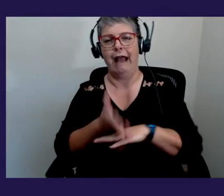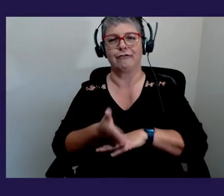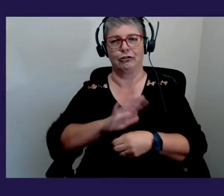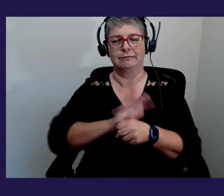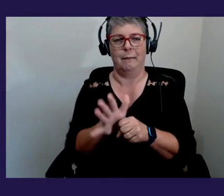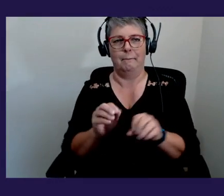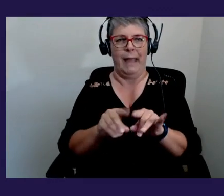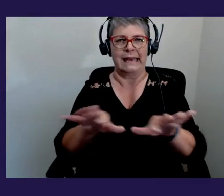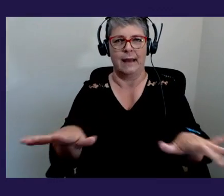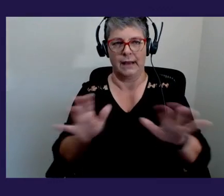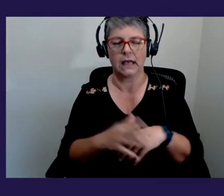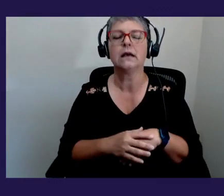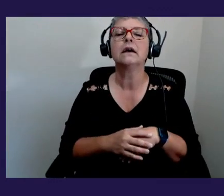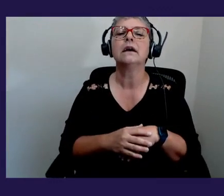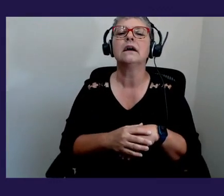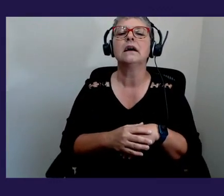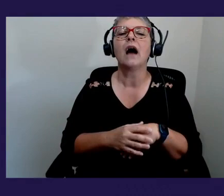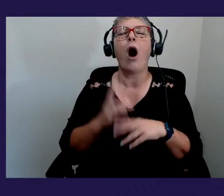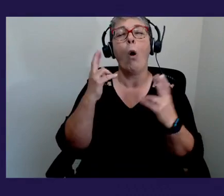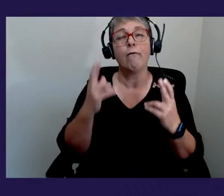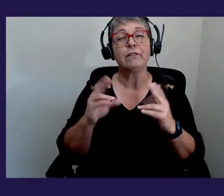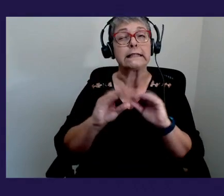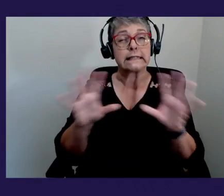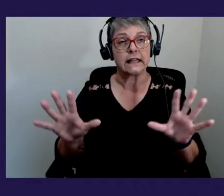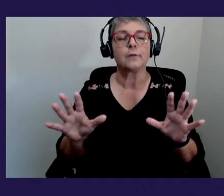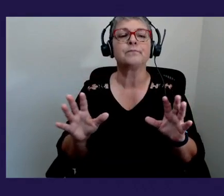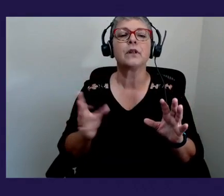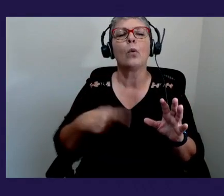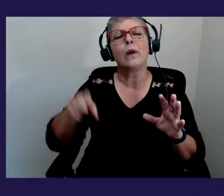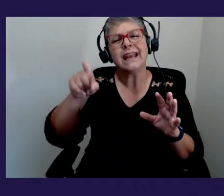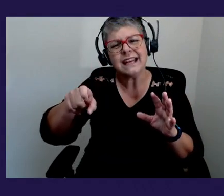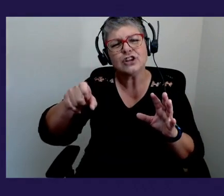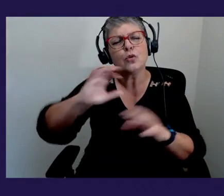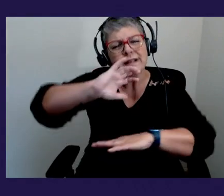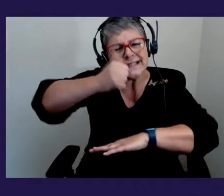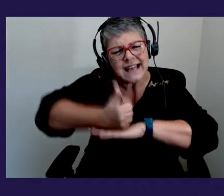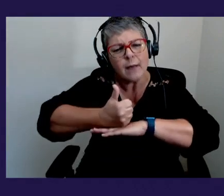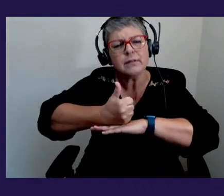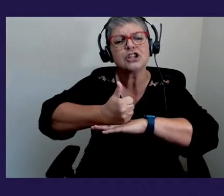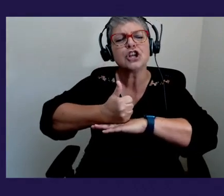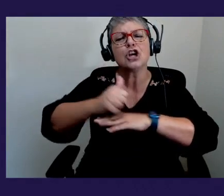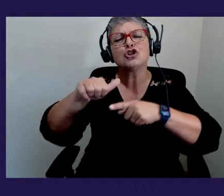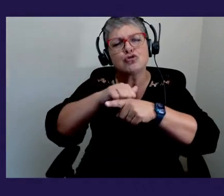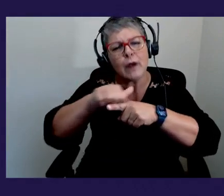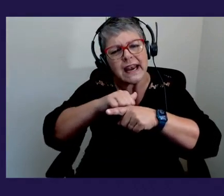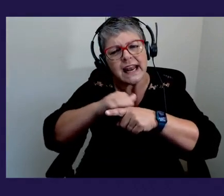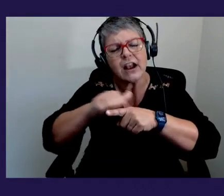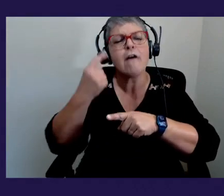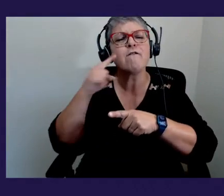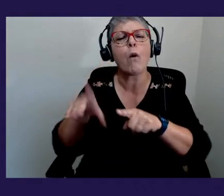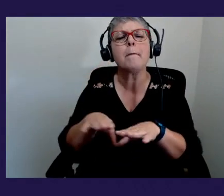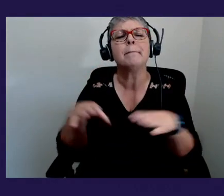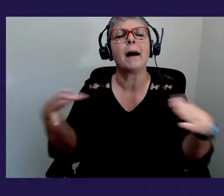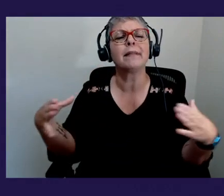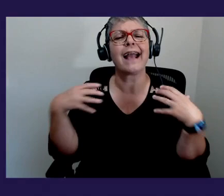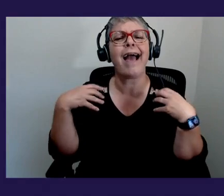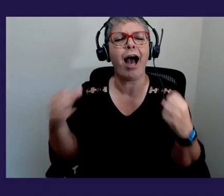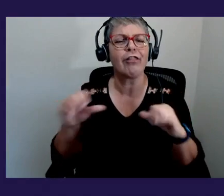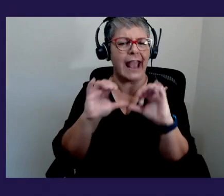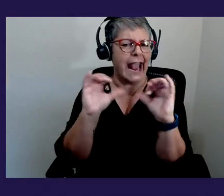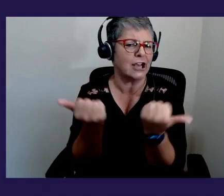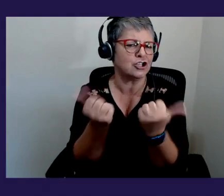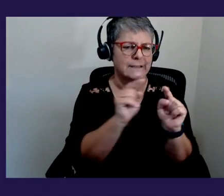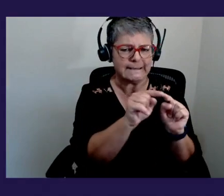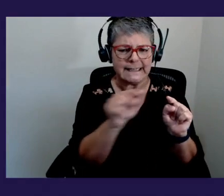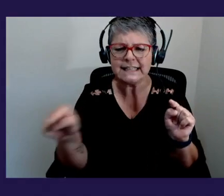is that we need to do more to establish both the infrastructure and training for public health agencies to really be able to